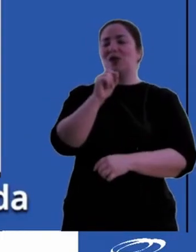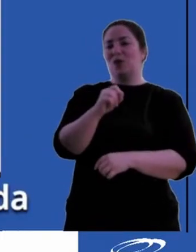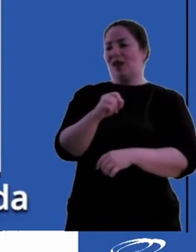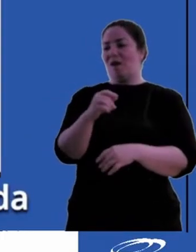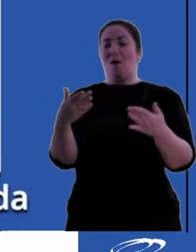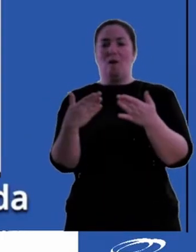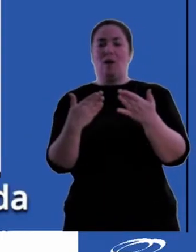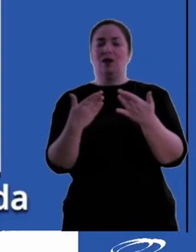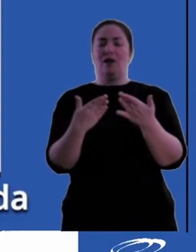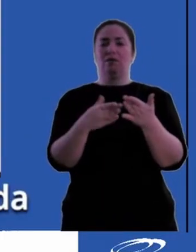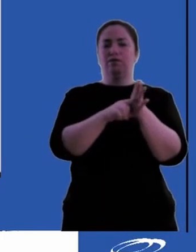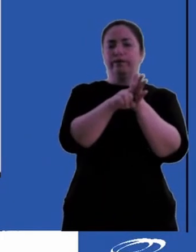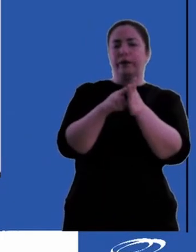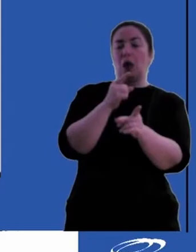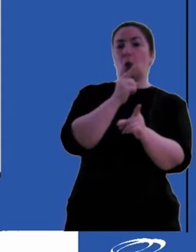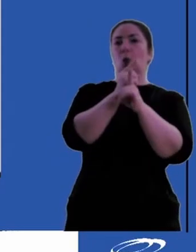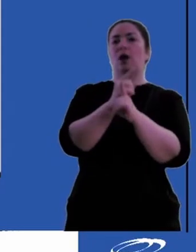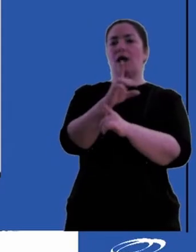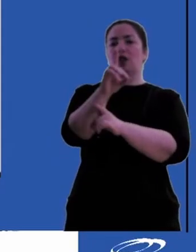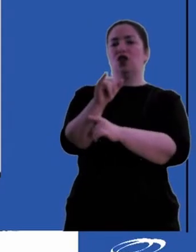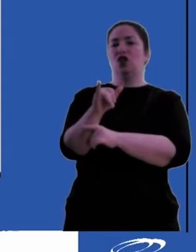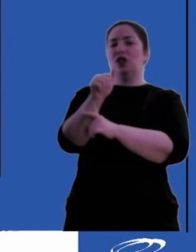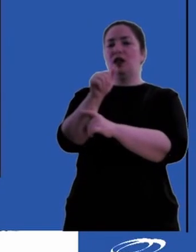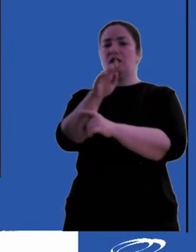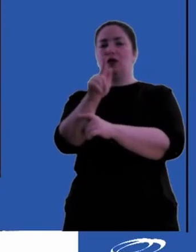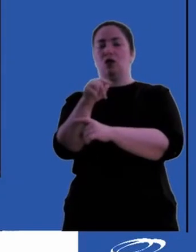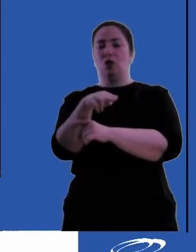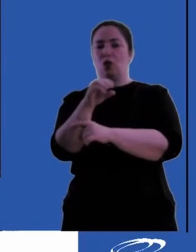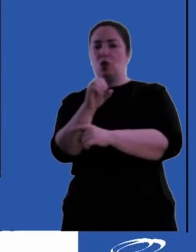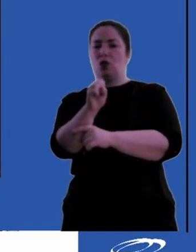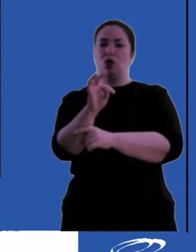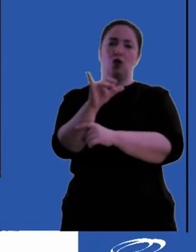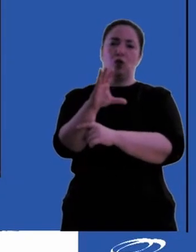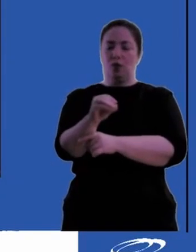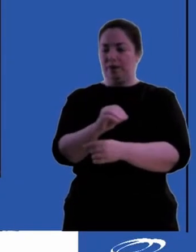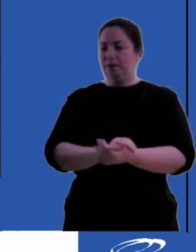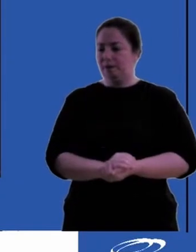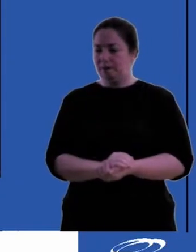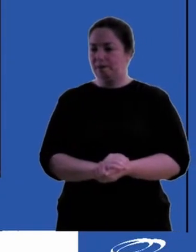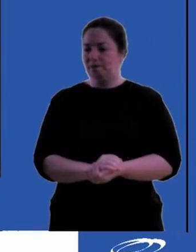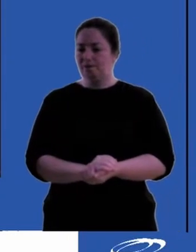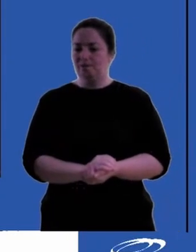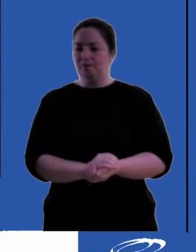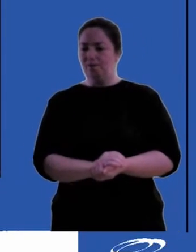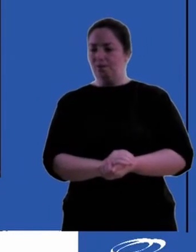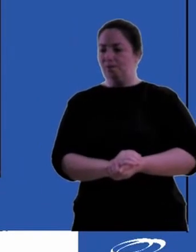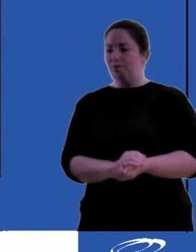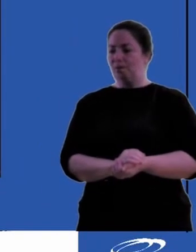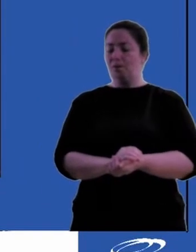the diagnosis of periprosthetic joint infection. I visualize periprosthetic joint infection as